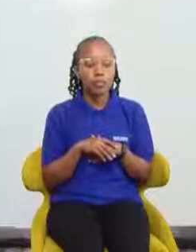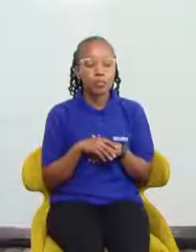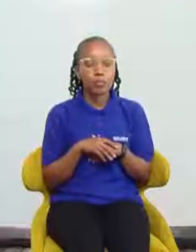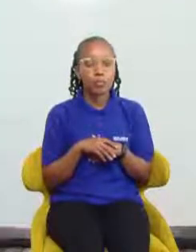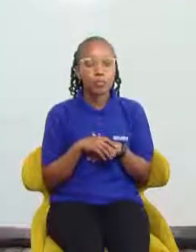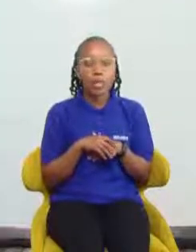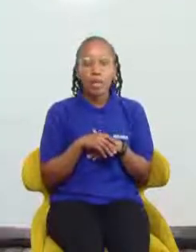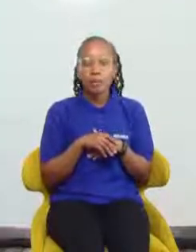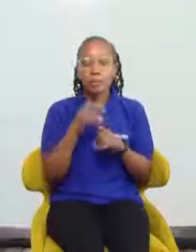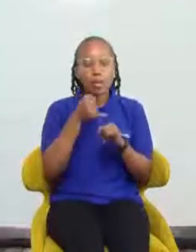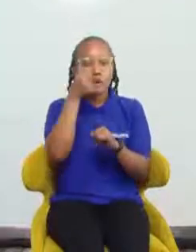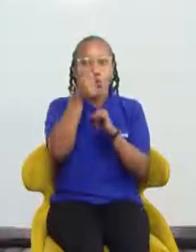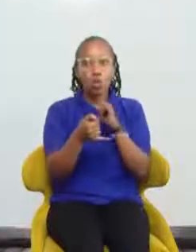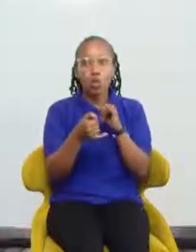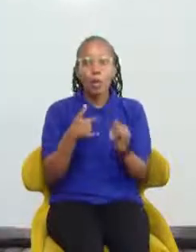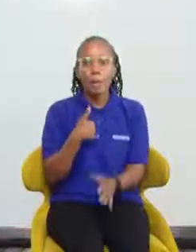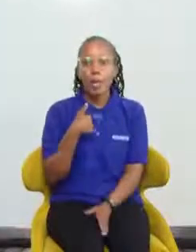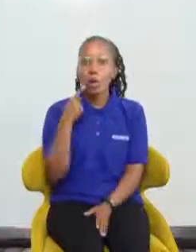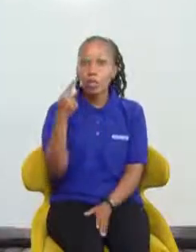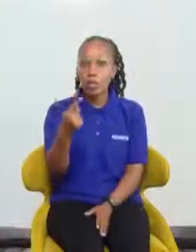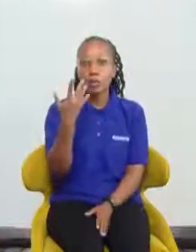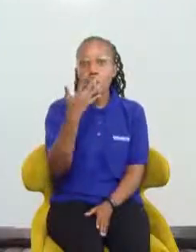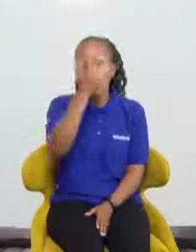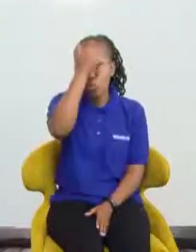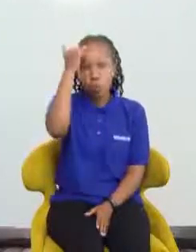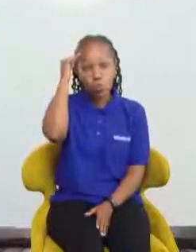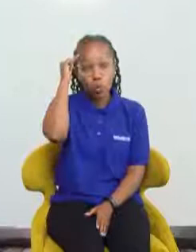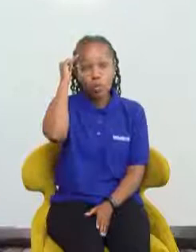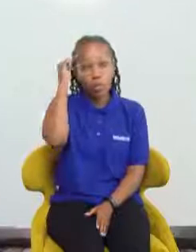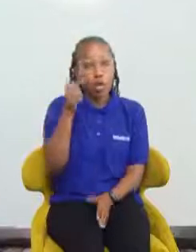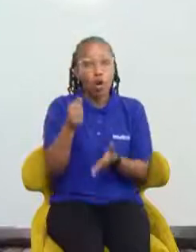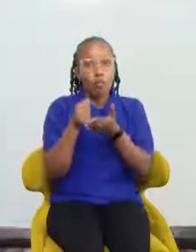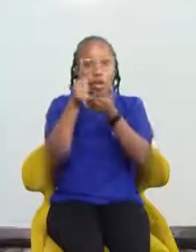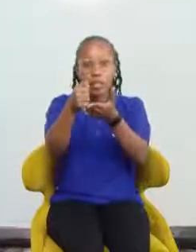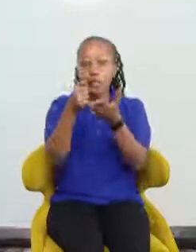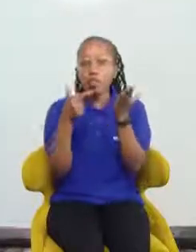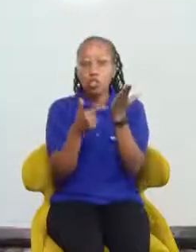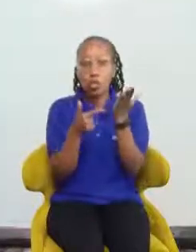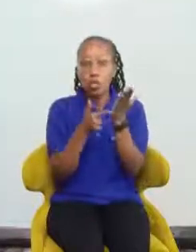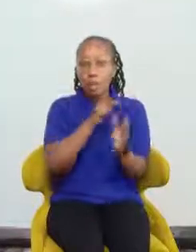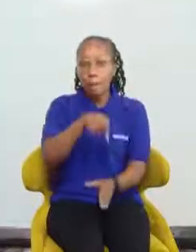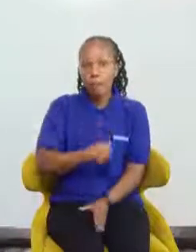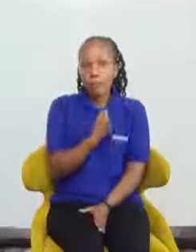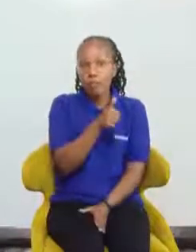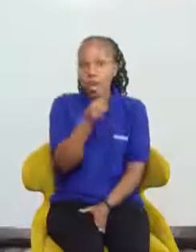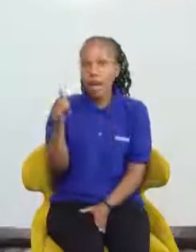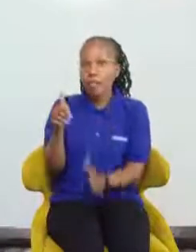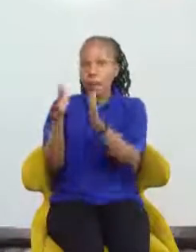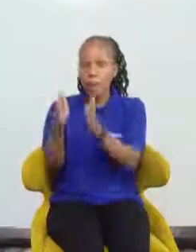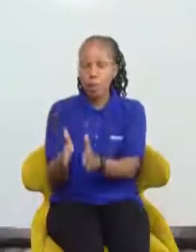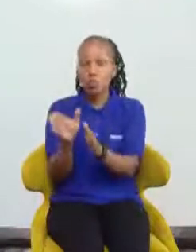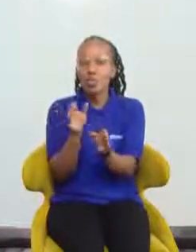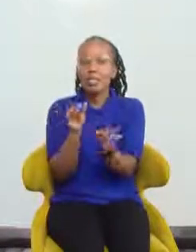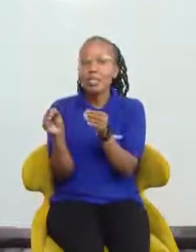In conclusion, I would say due to the assistive technology, myself and other persons with